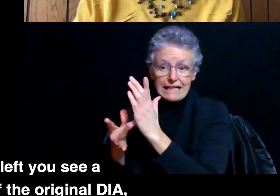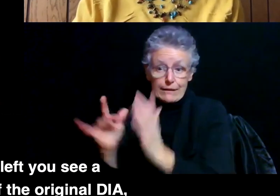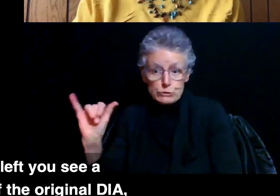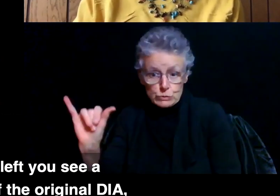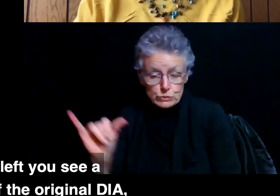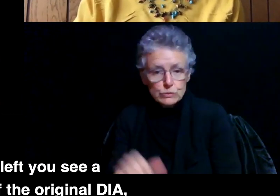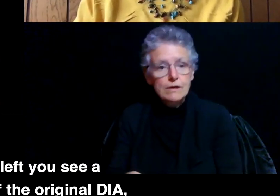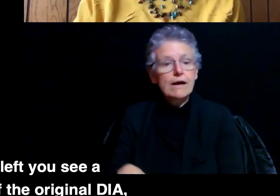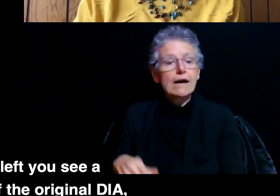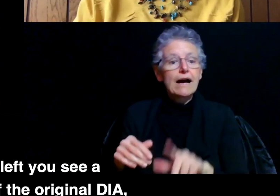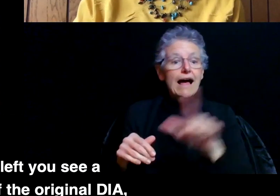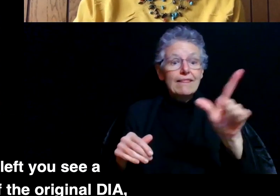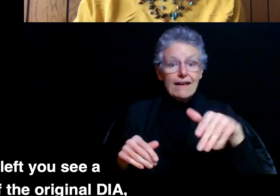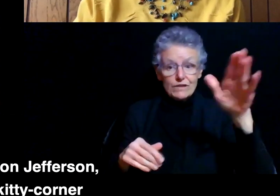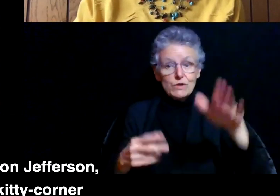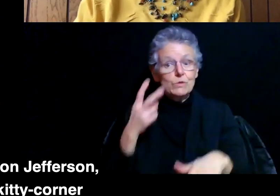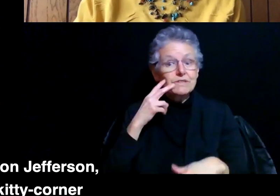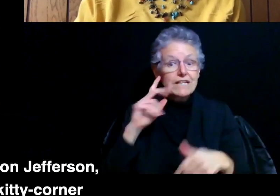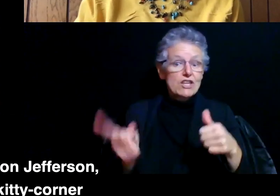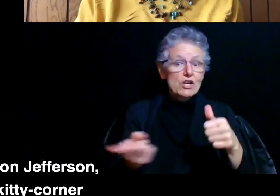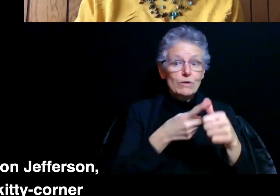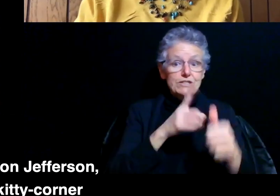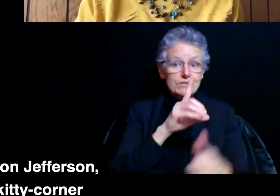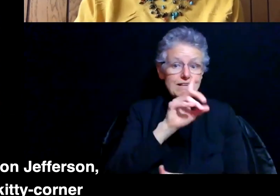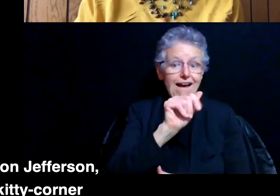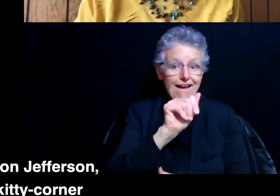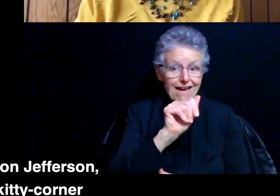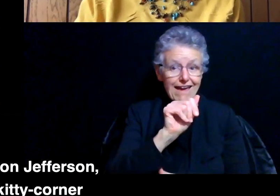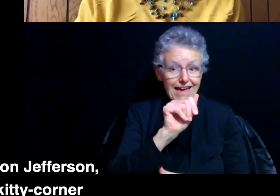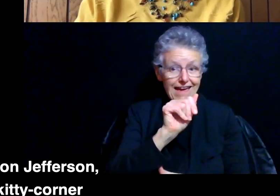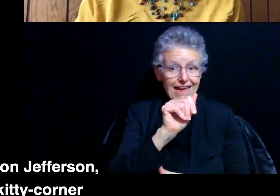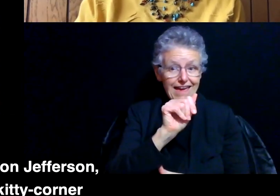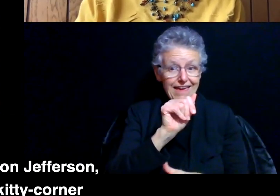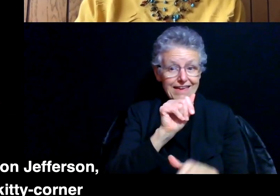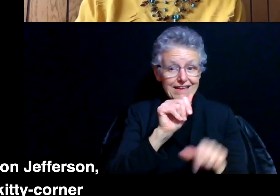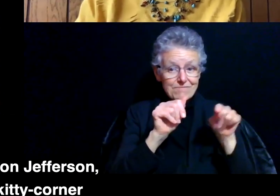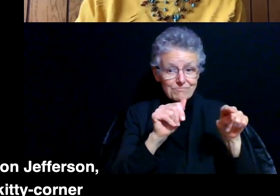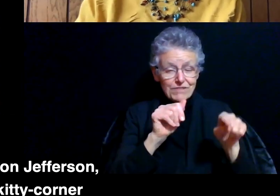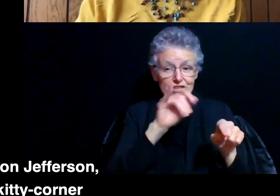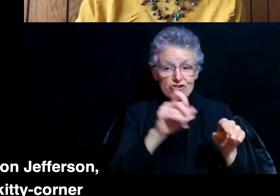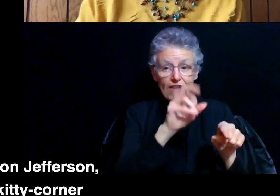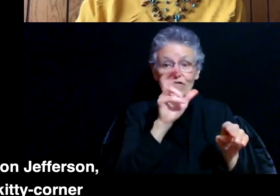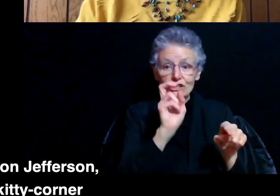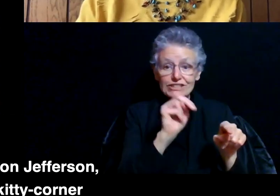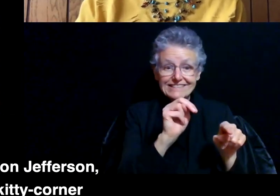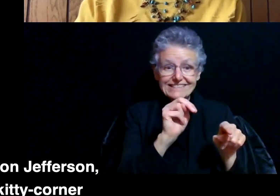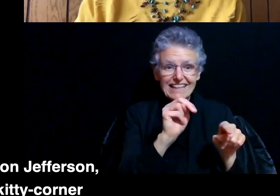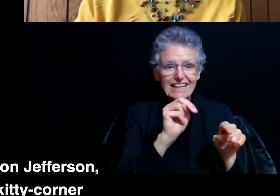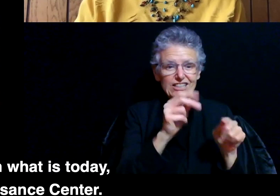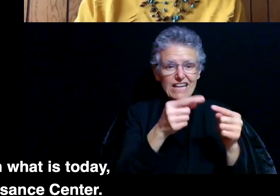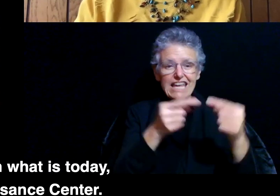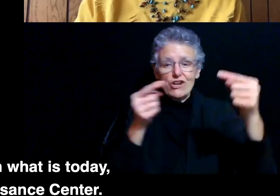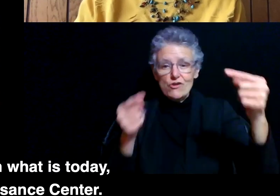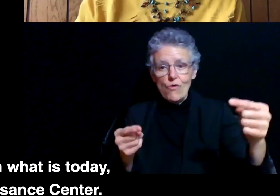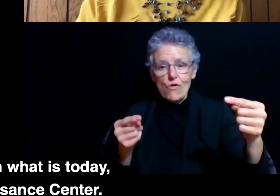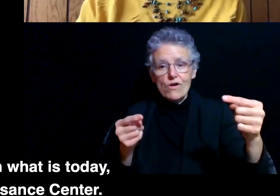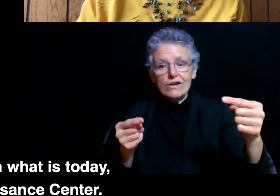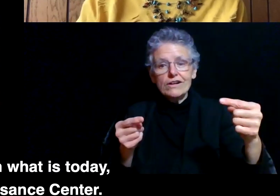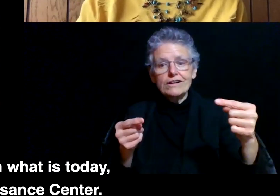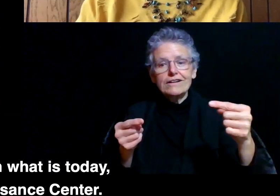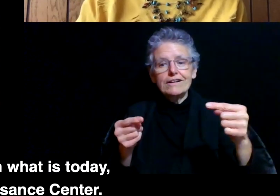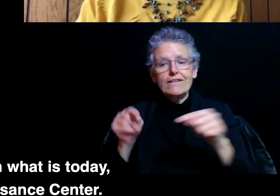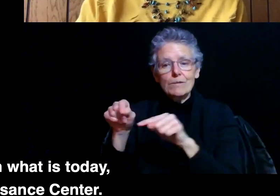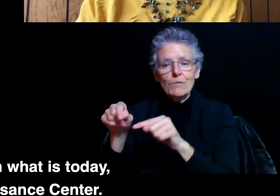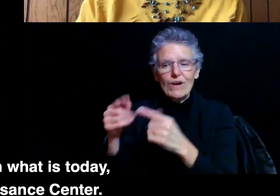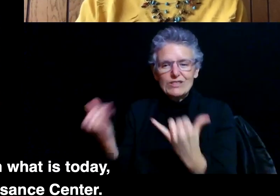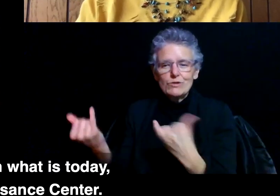a photograph of the original DIA, which sat on Jefferson, kind of kitty corner across from what